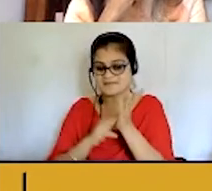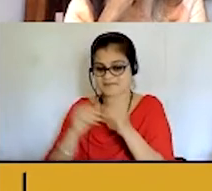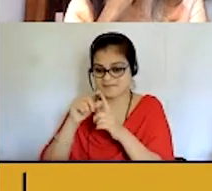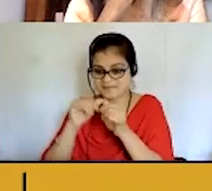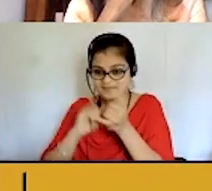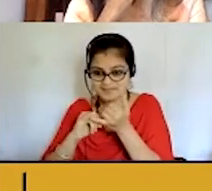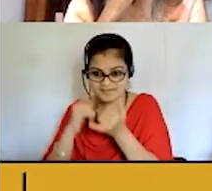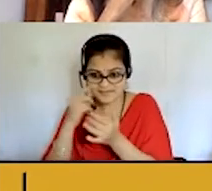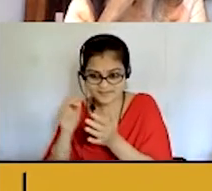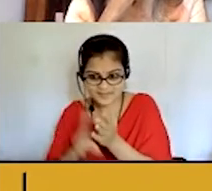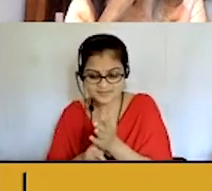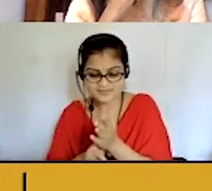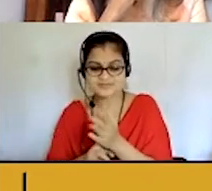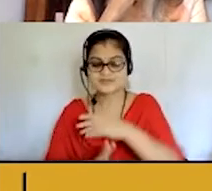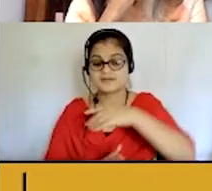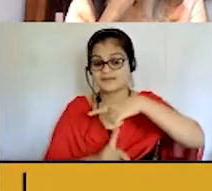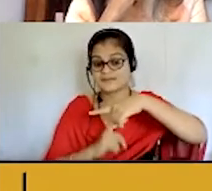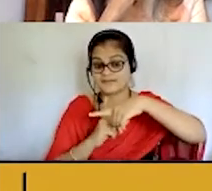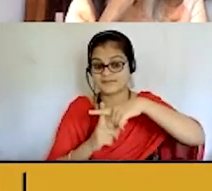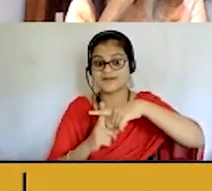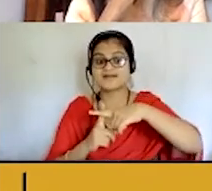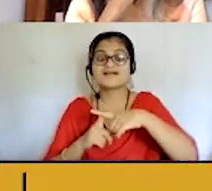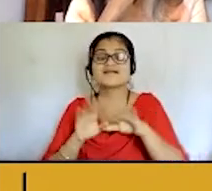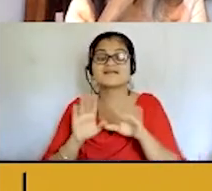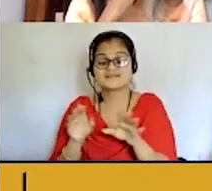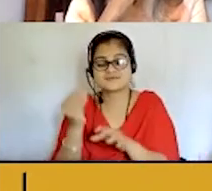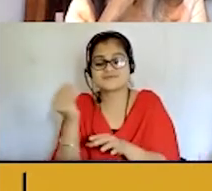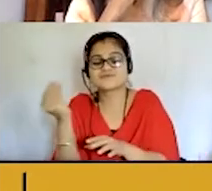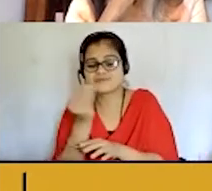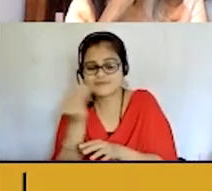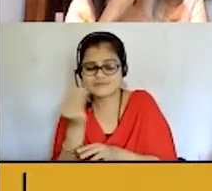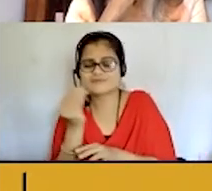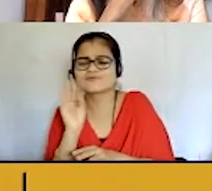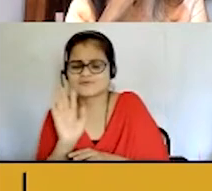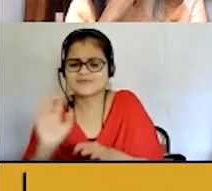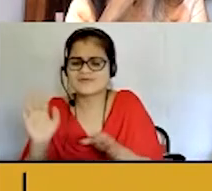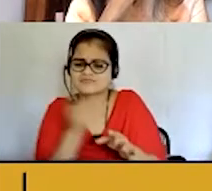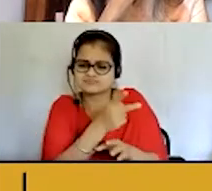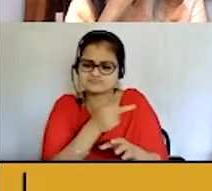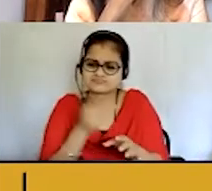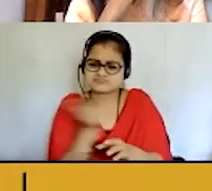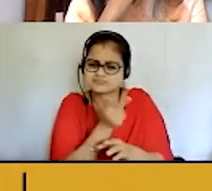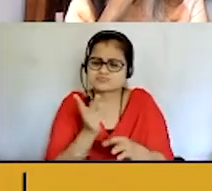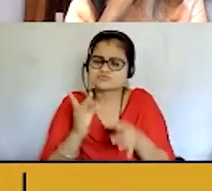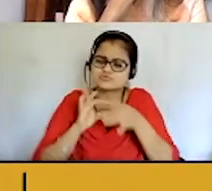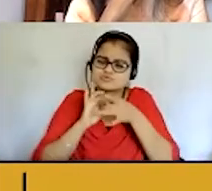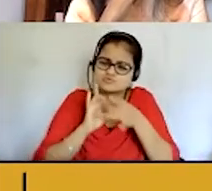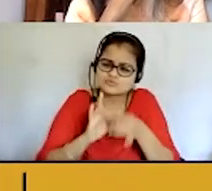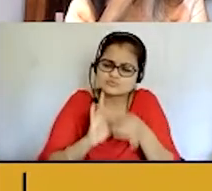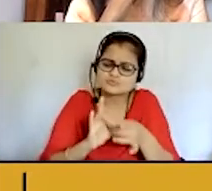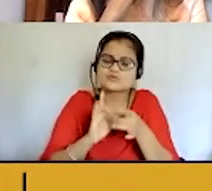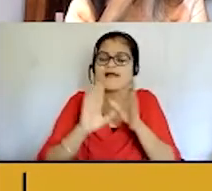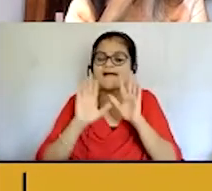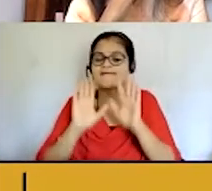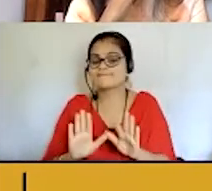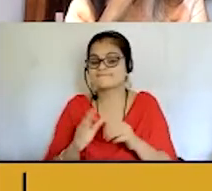There's also a sense of shringara, a deep bond between these two, and